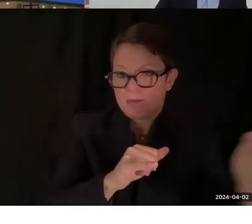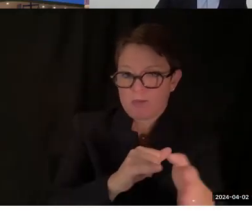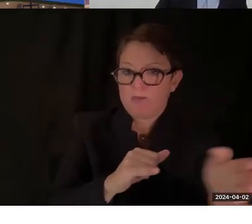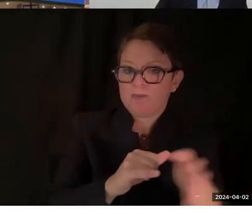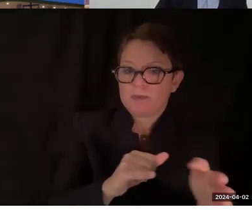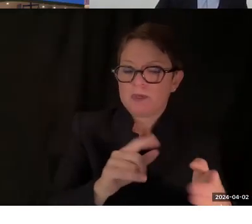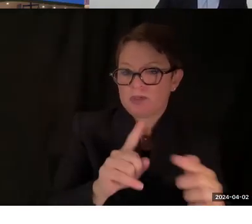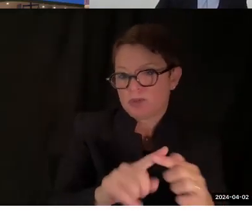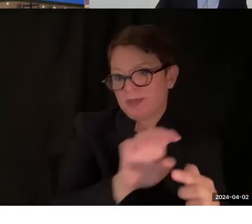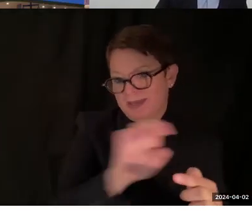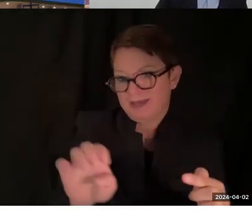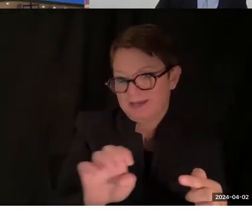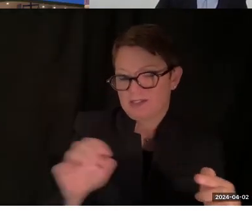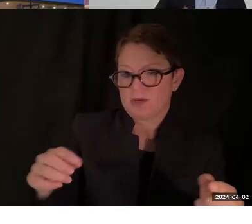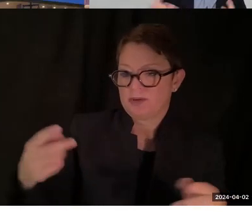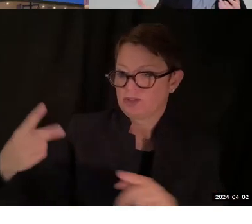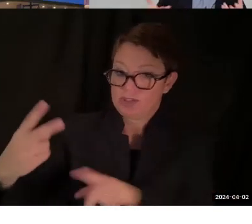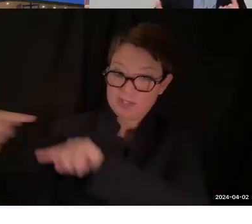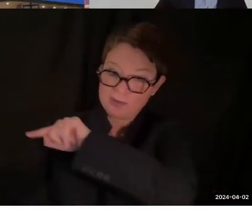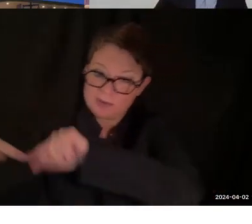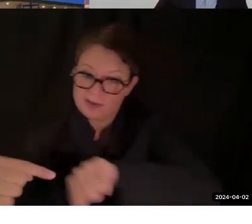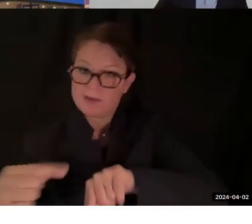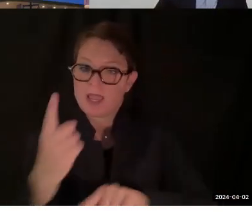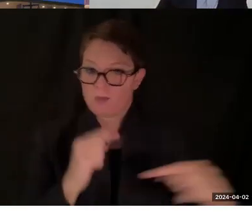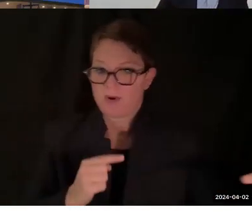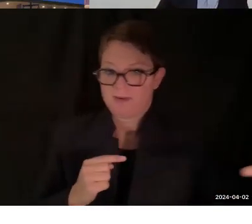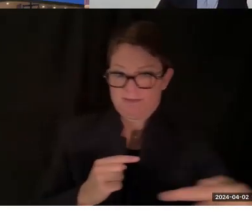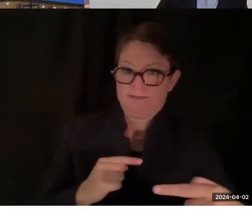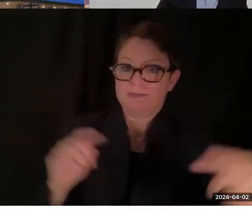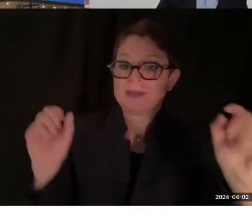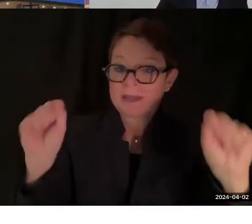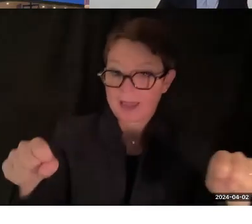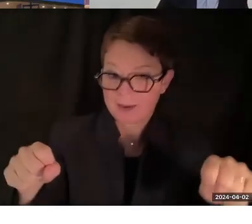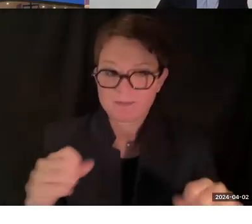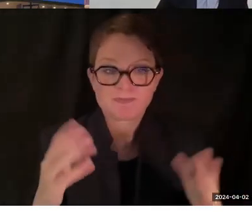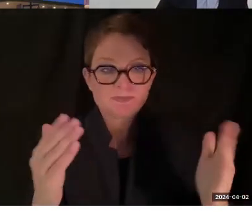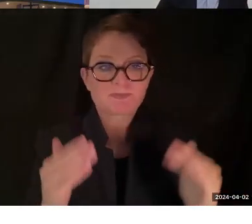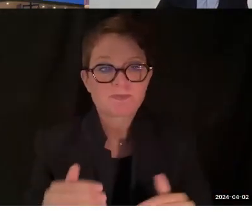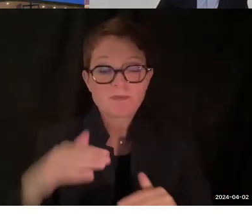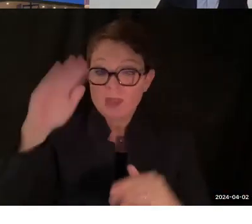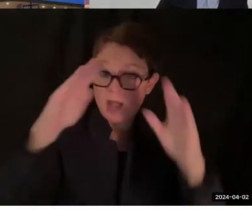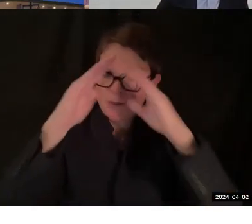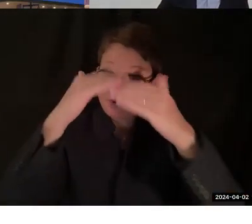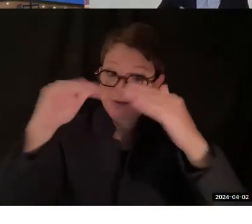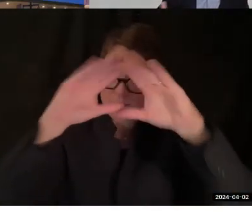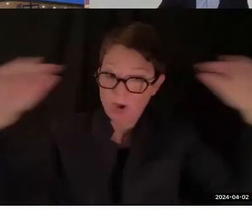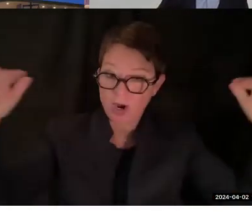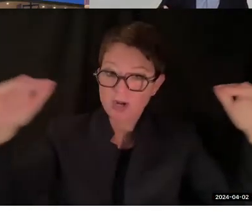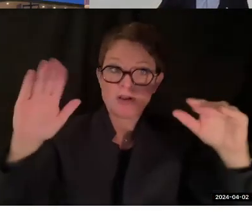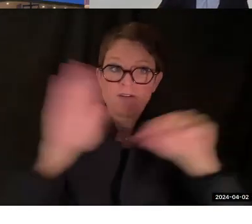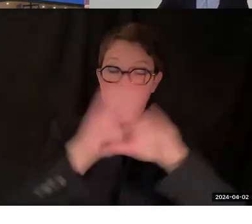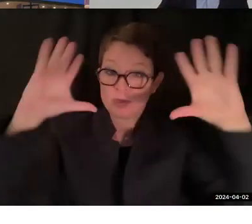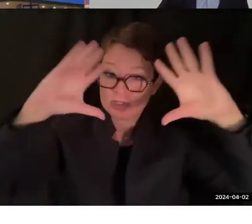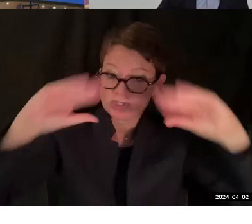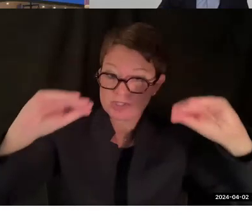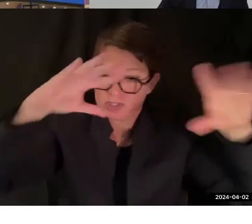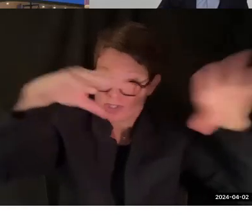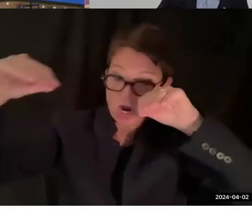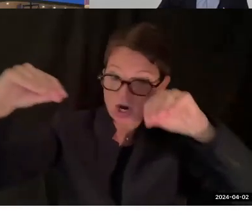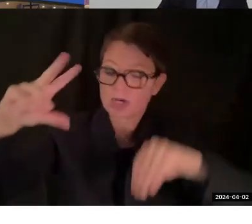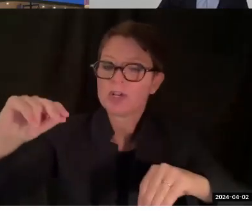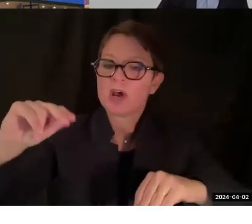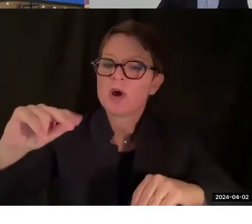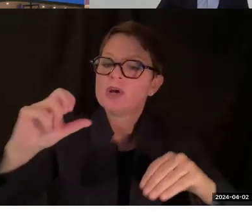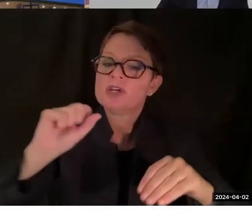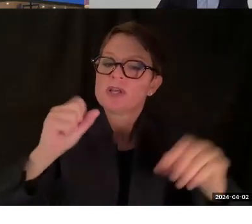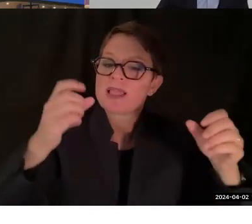inward to the east that was previously mentioned. The upper portions of the arena will not be fully dark, and lighting could be